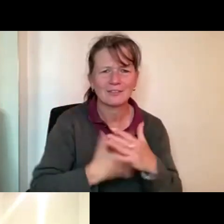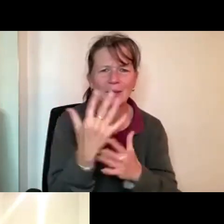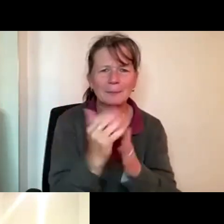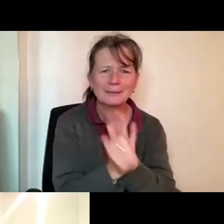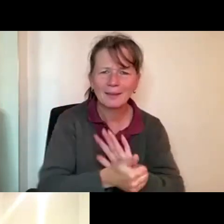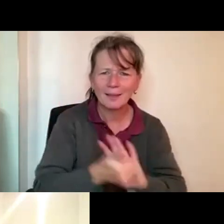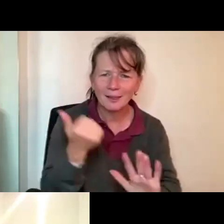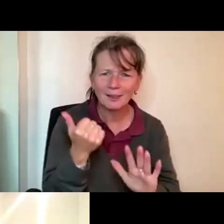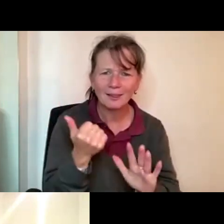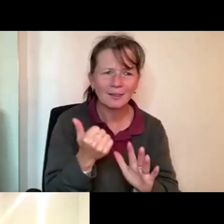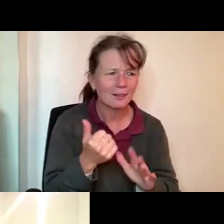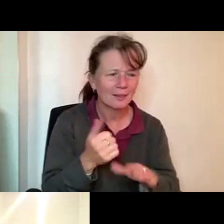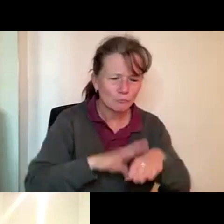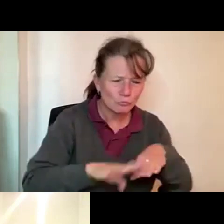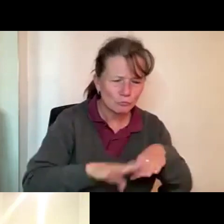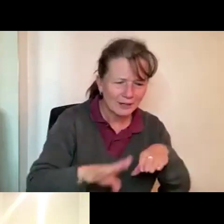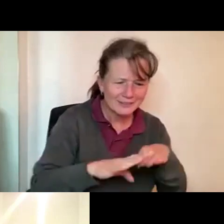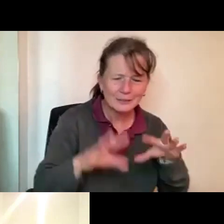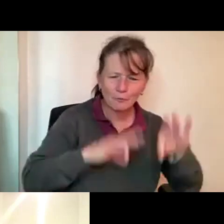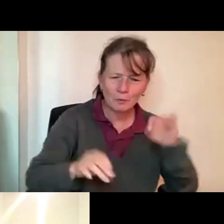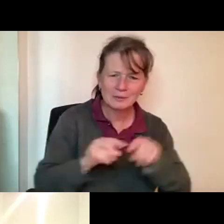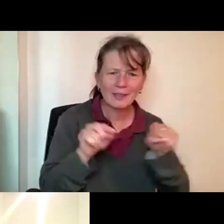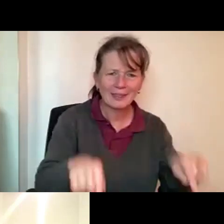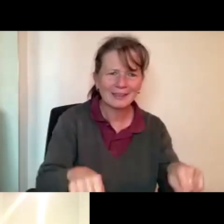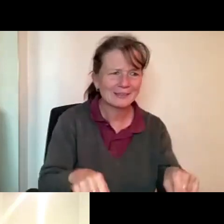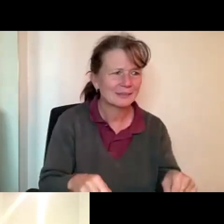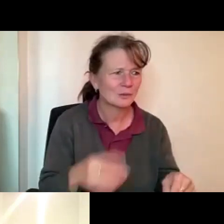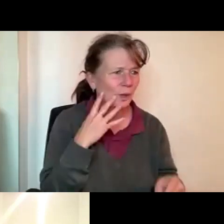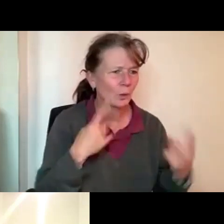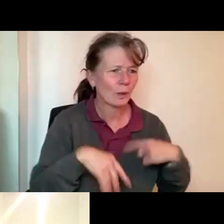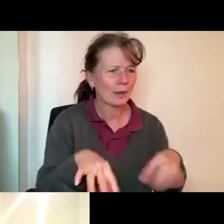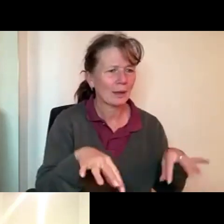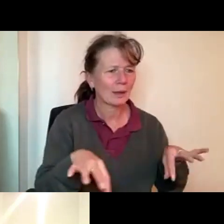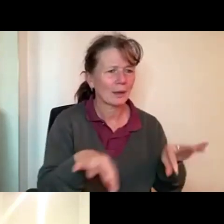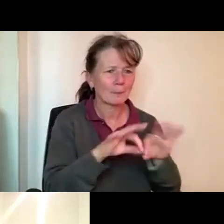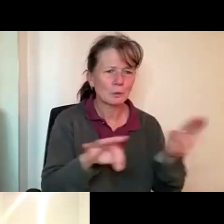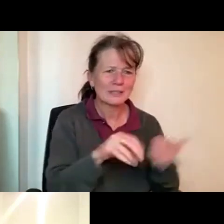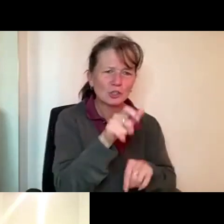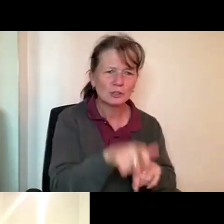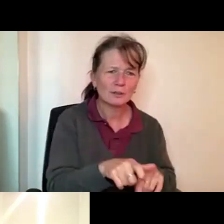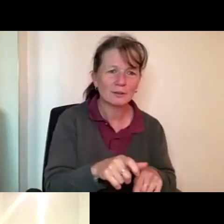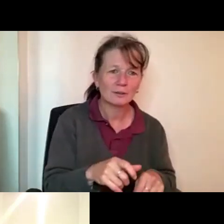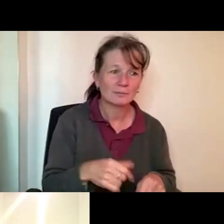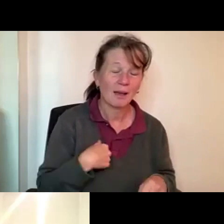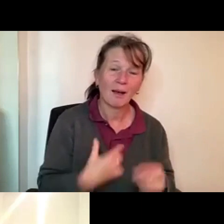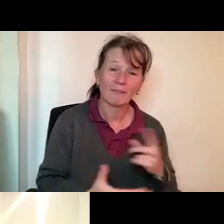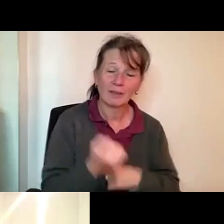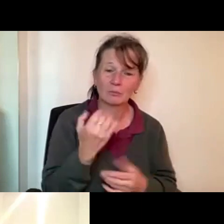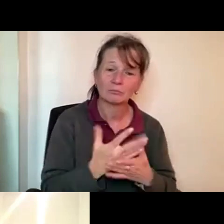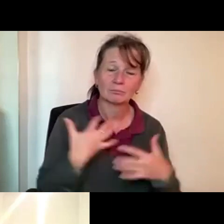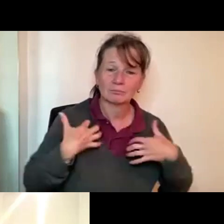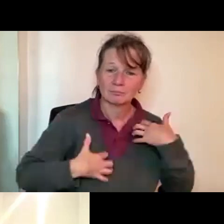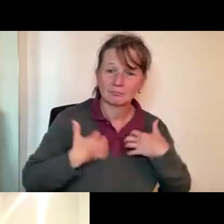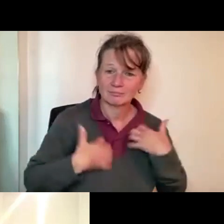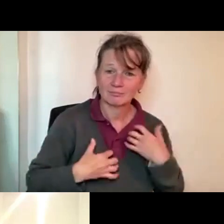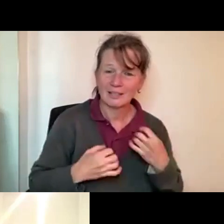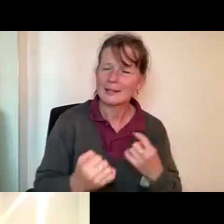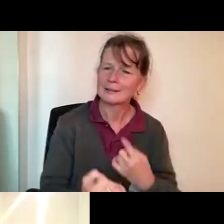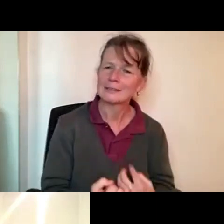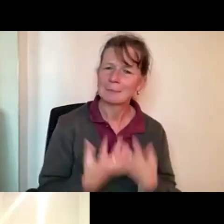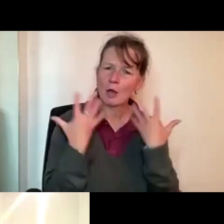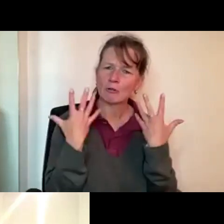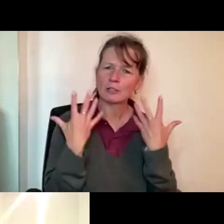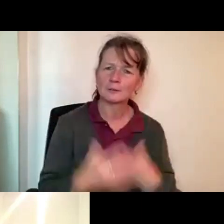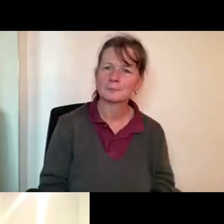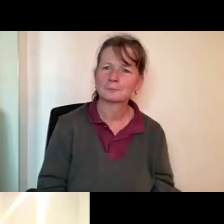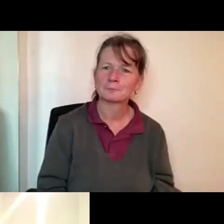practice this sort of performance skills as musicians. And I find it really interesting and inspiring.